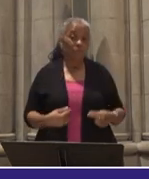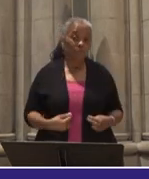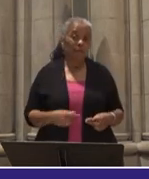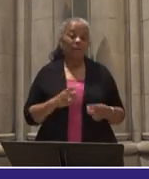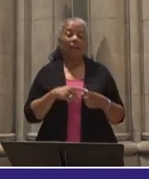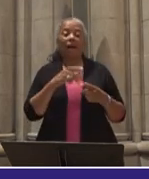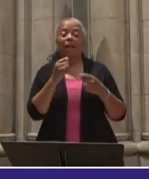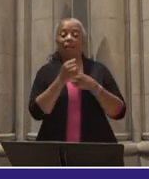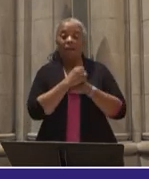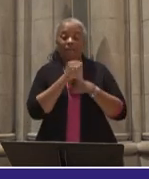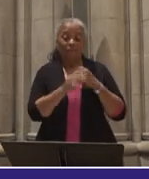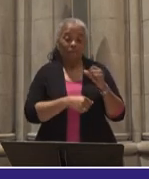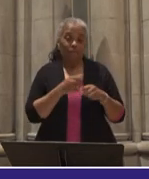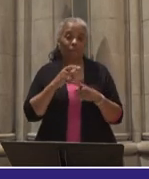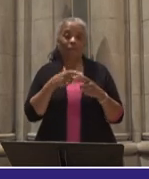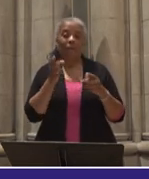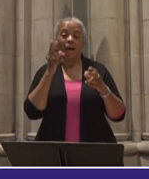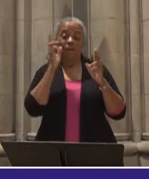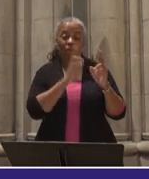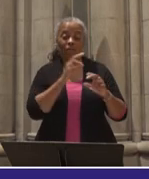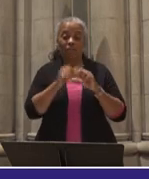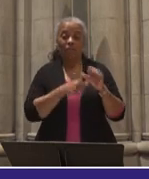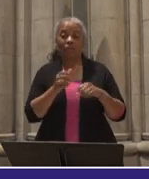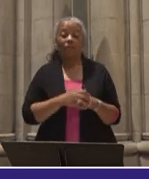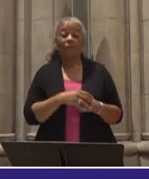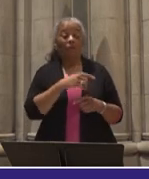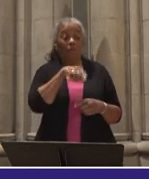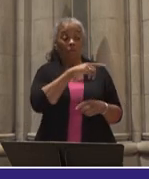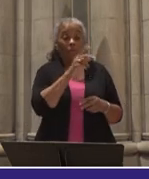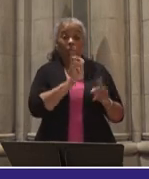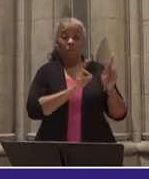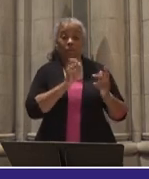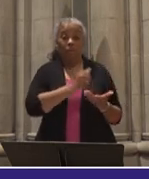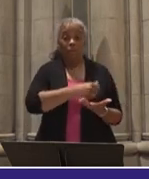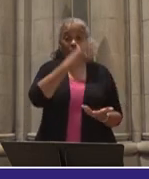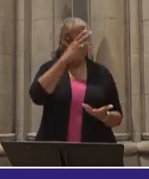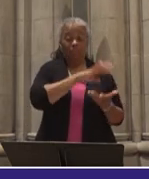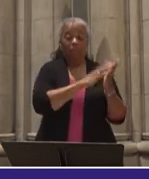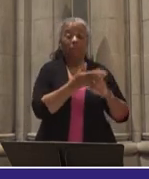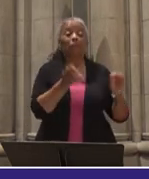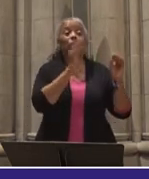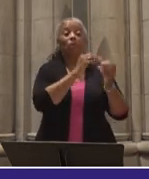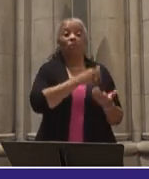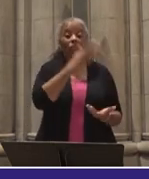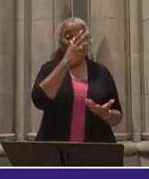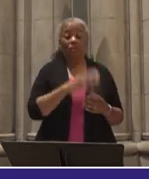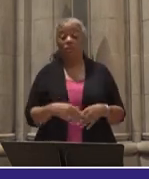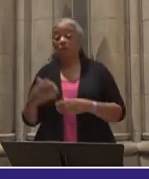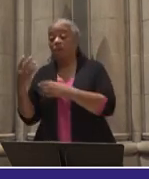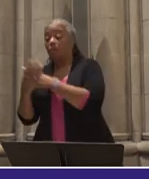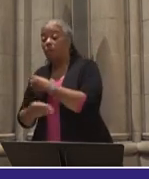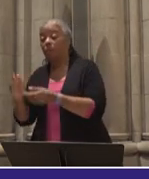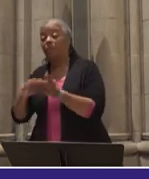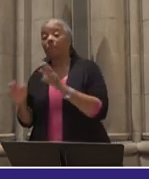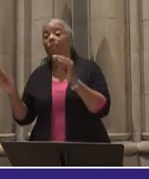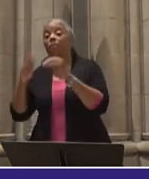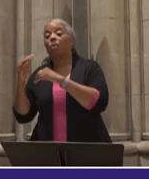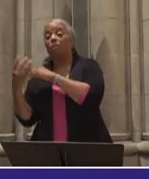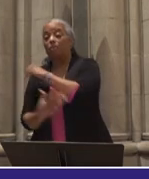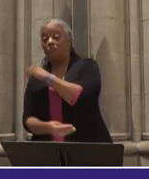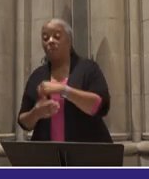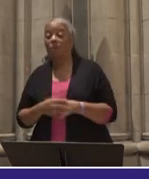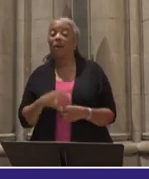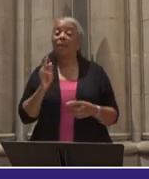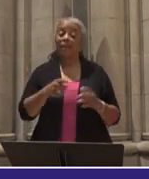relationships. That the rich are getting richer and the poor are getting poor signaled in Jesus' time